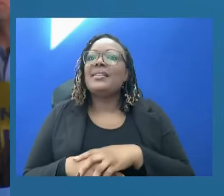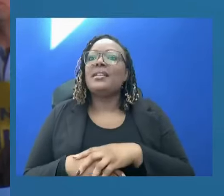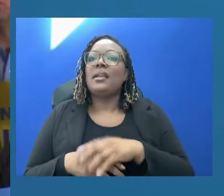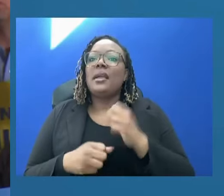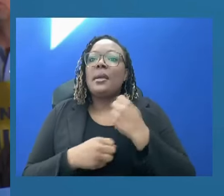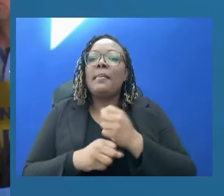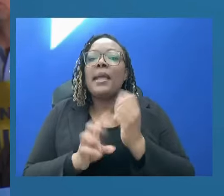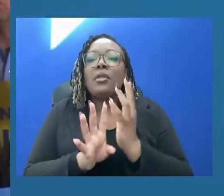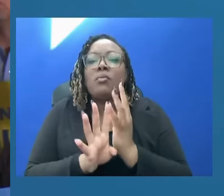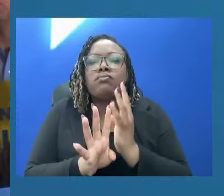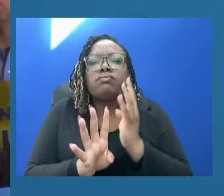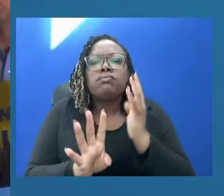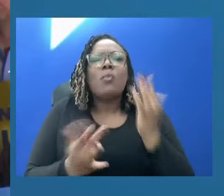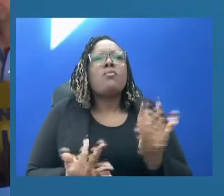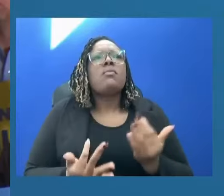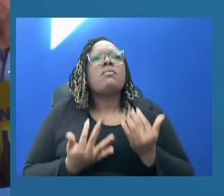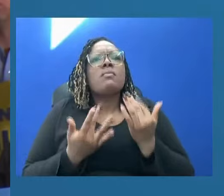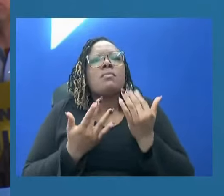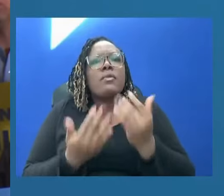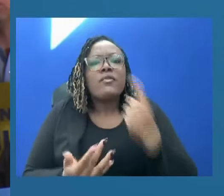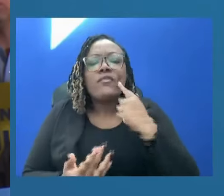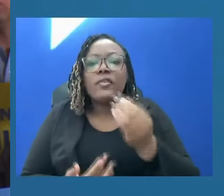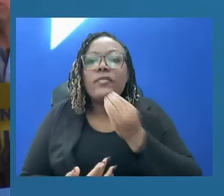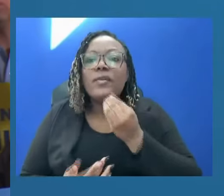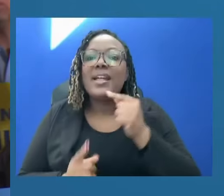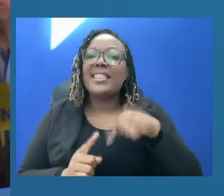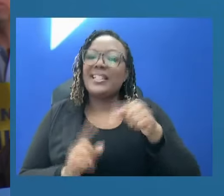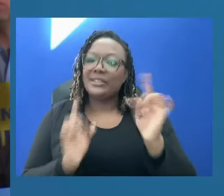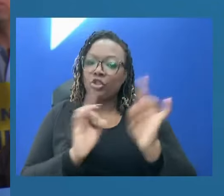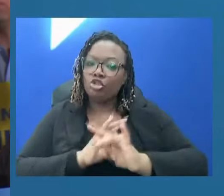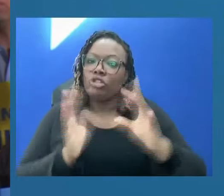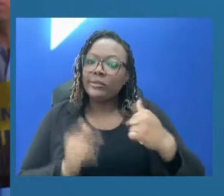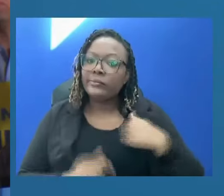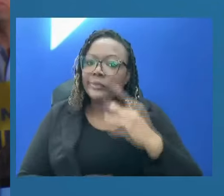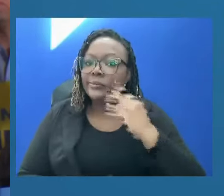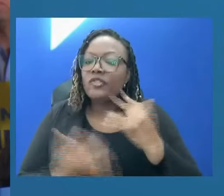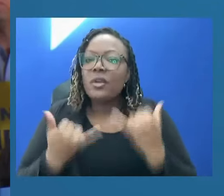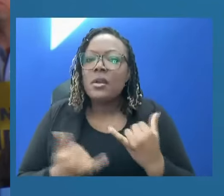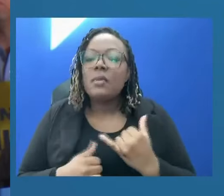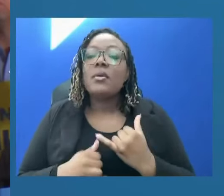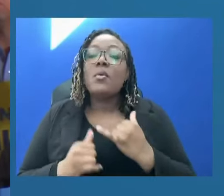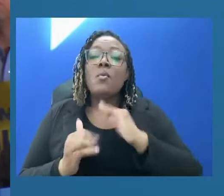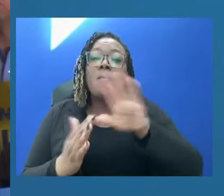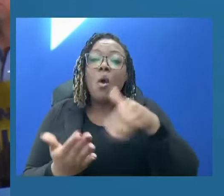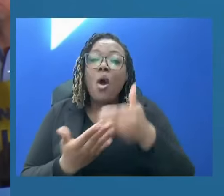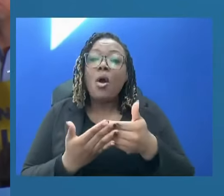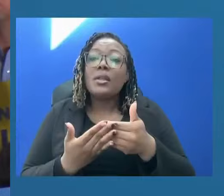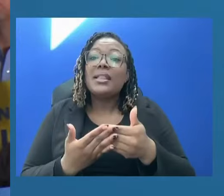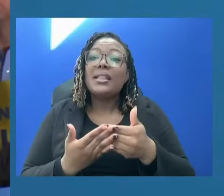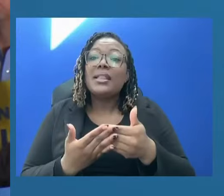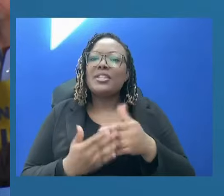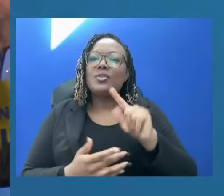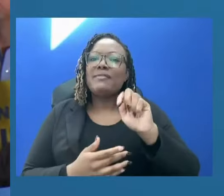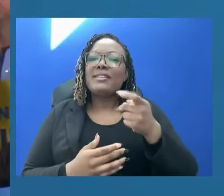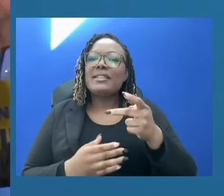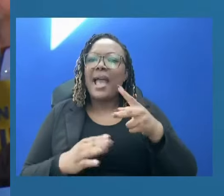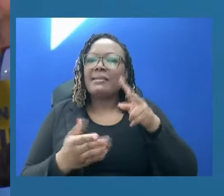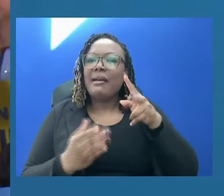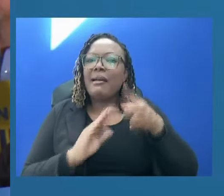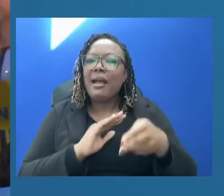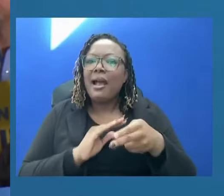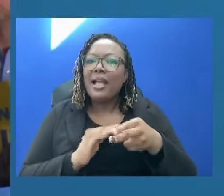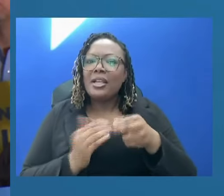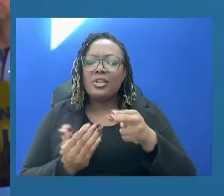long lines. And so this is a crisis, right? And all of this is to give a tax break to